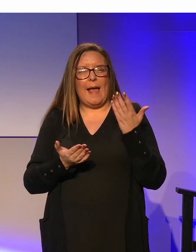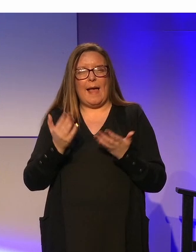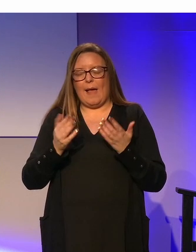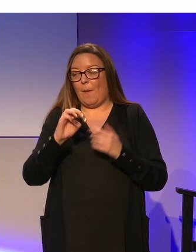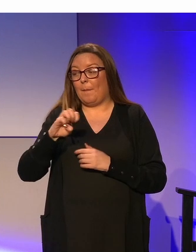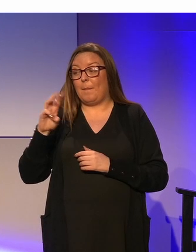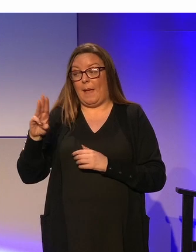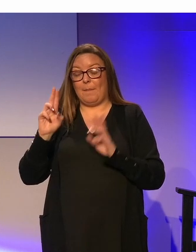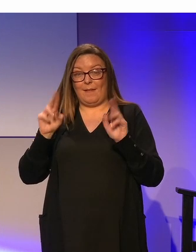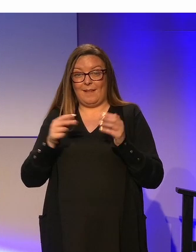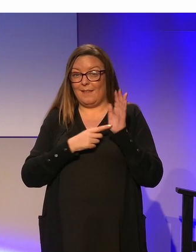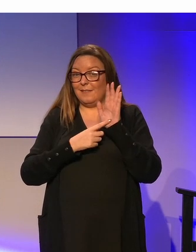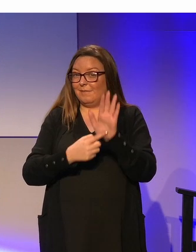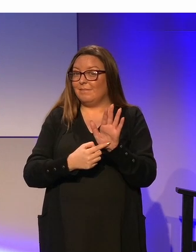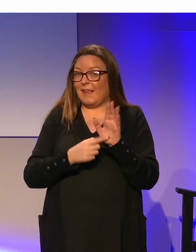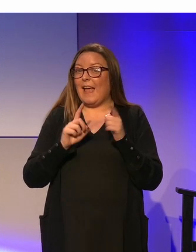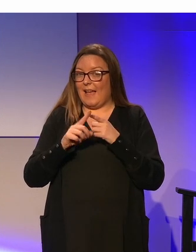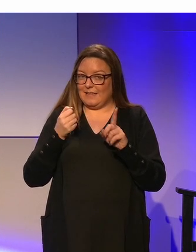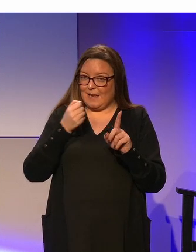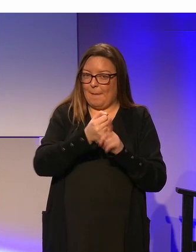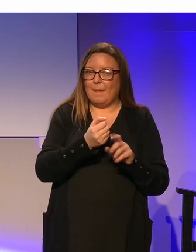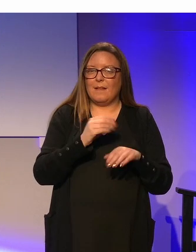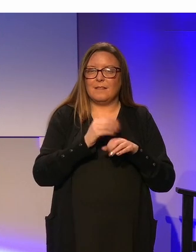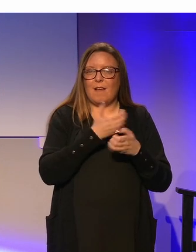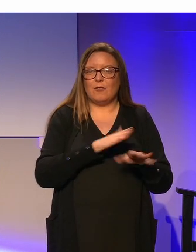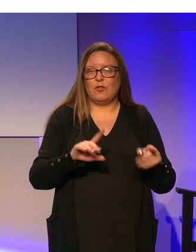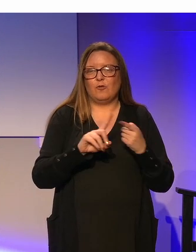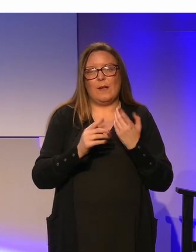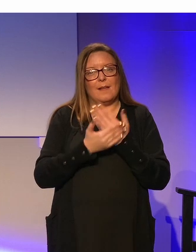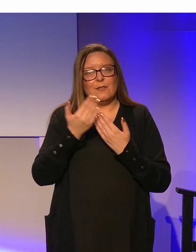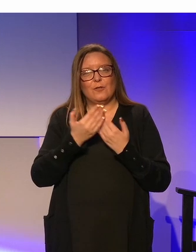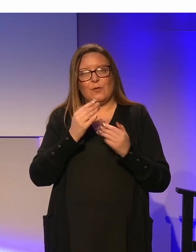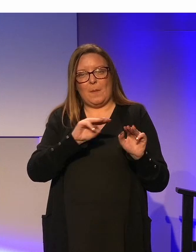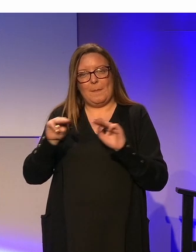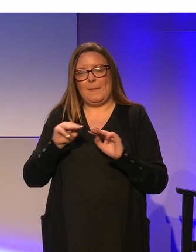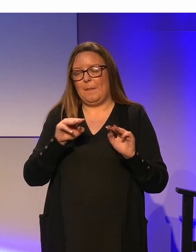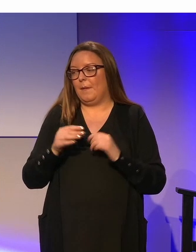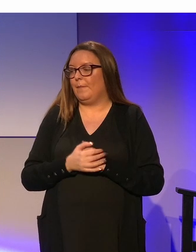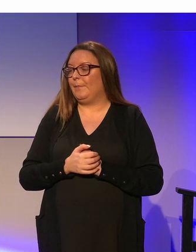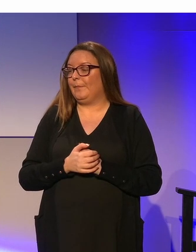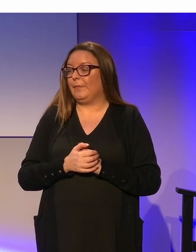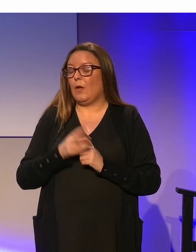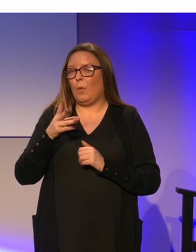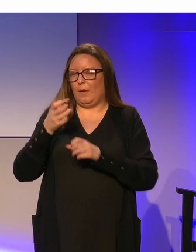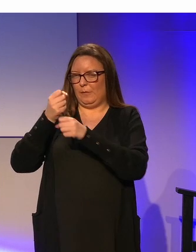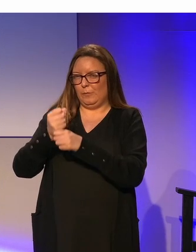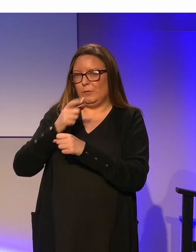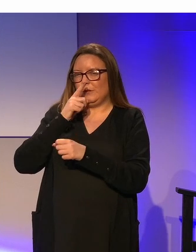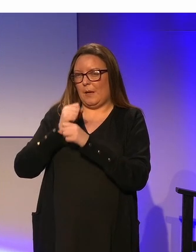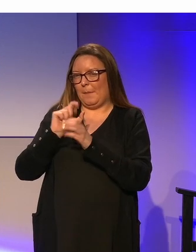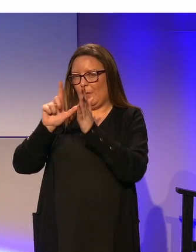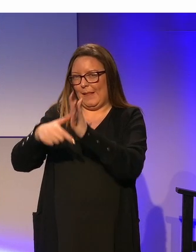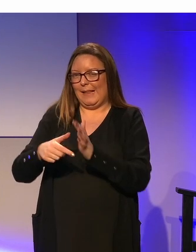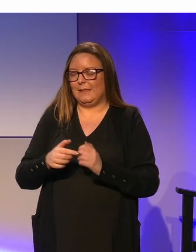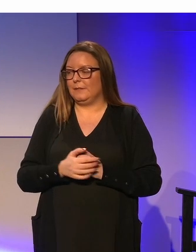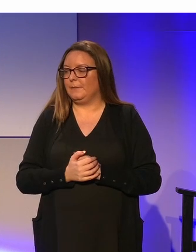really can capture that impact on children and young people. And we'll return to this case study a little bit later on to look further